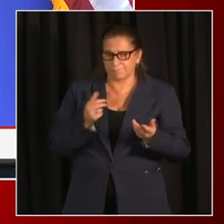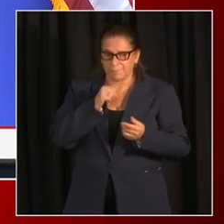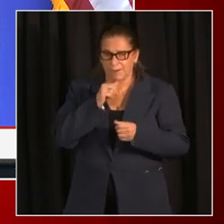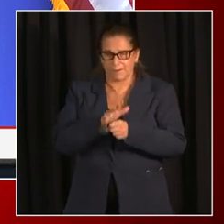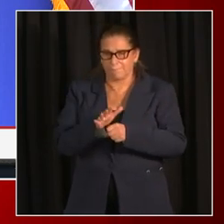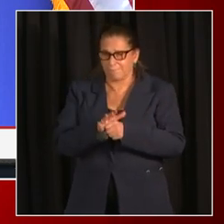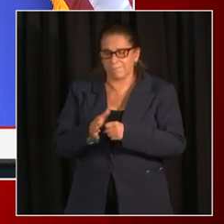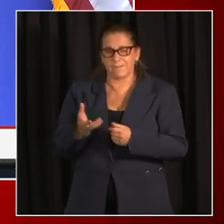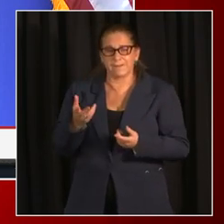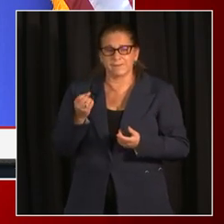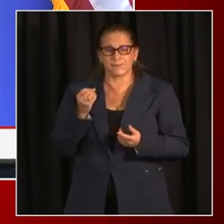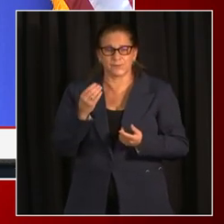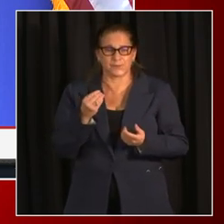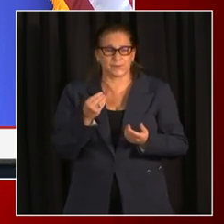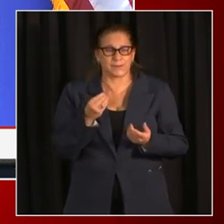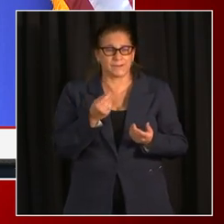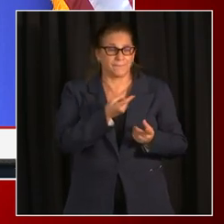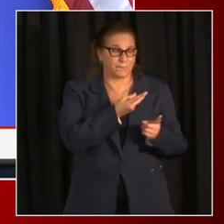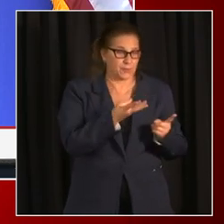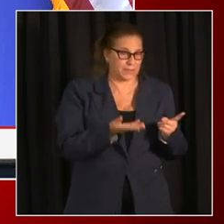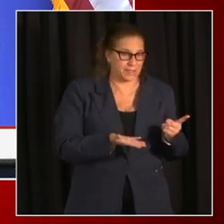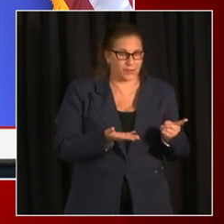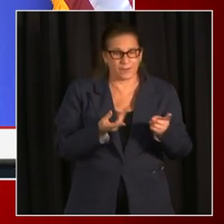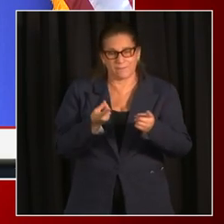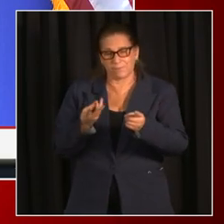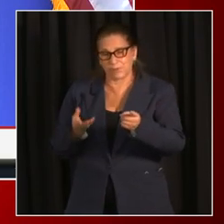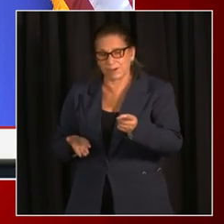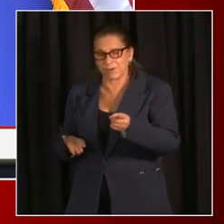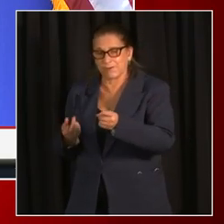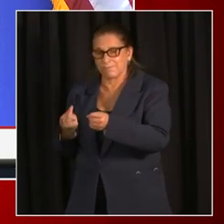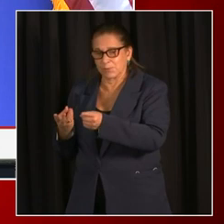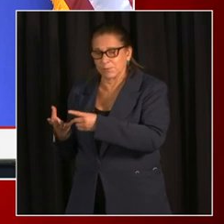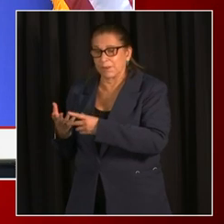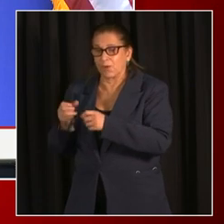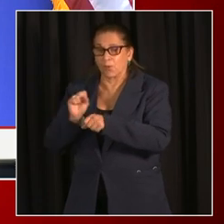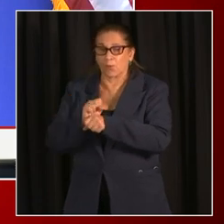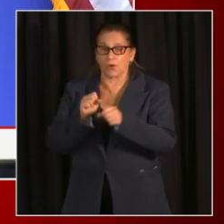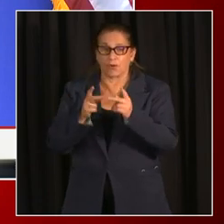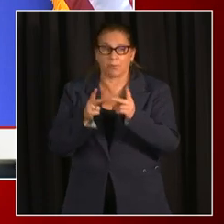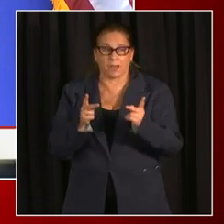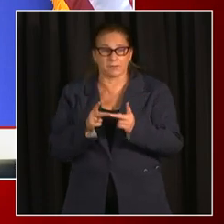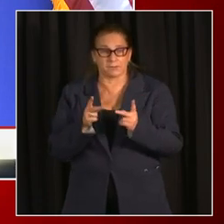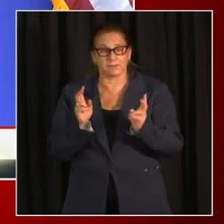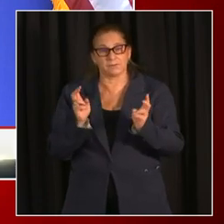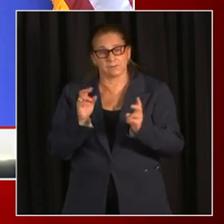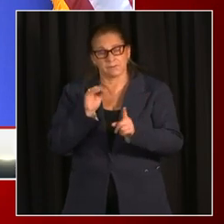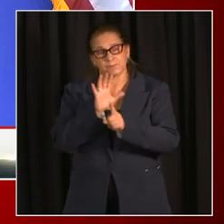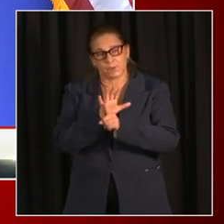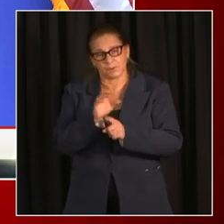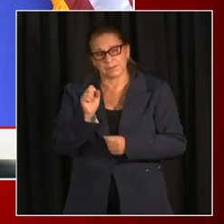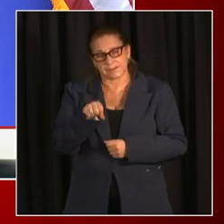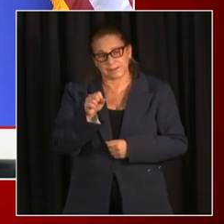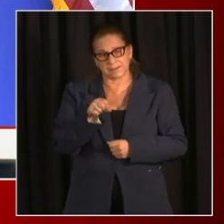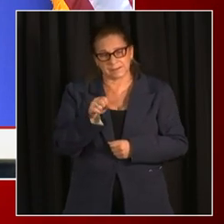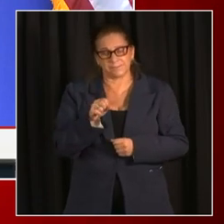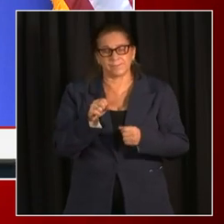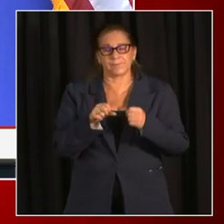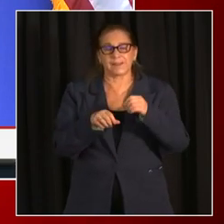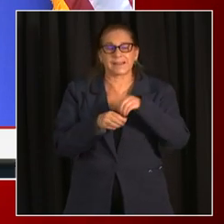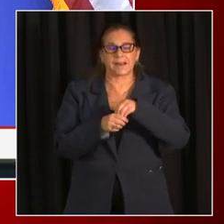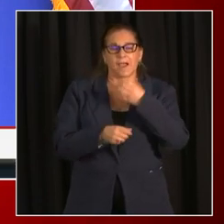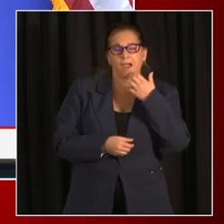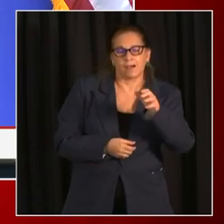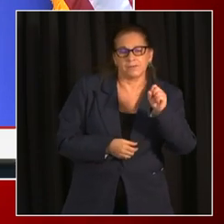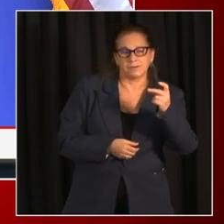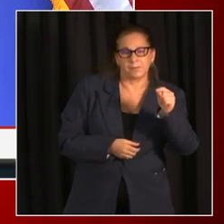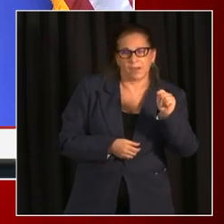overstate this, that are putting some workplace exposure data out. So when we have hotspot conversations at the CDC level with